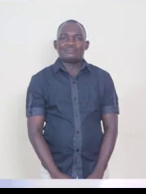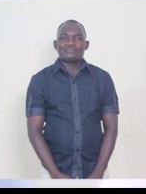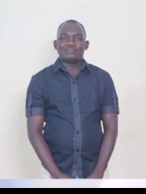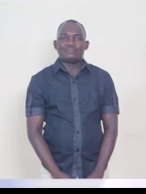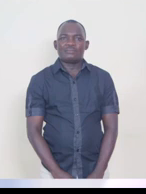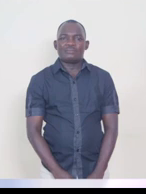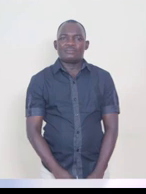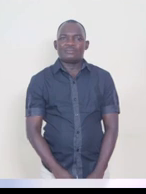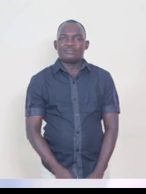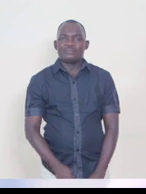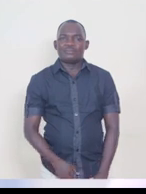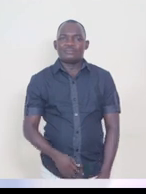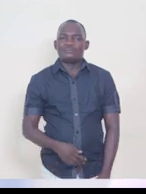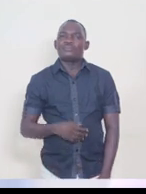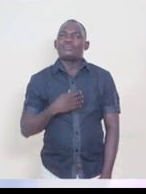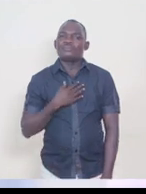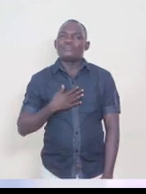Should I do anything wrong?